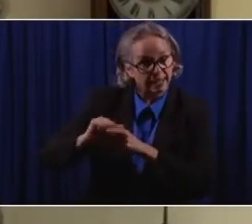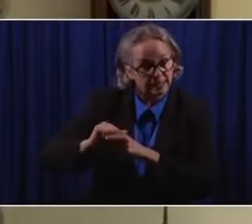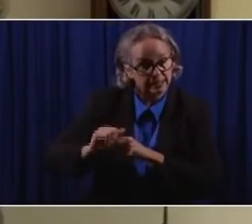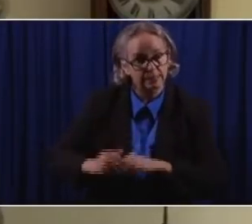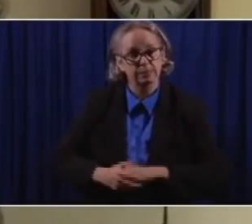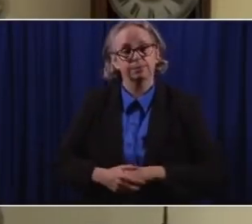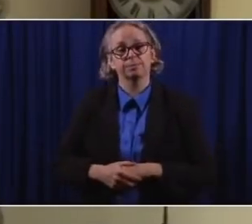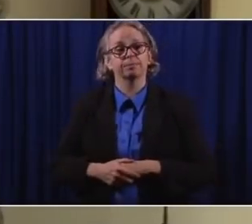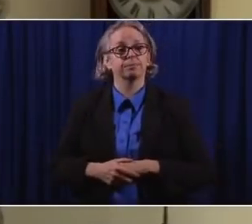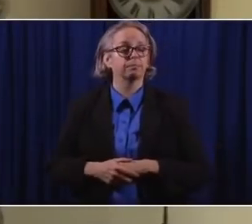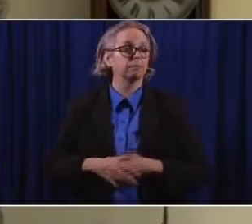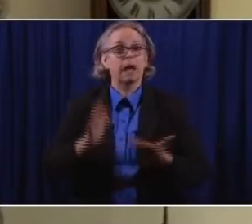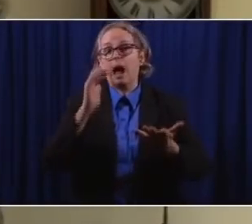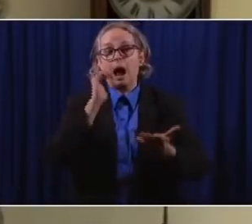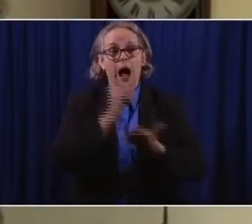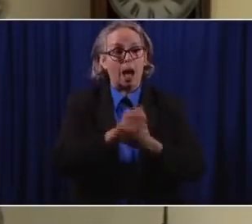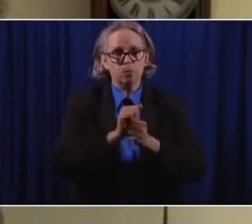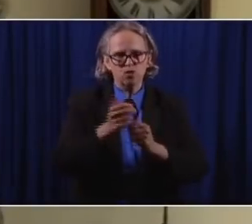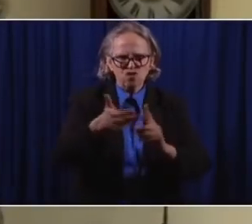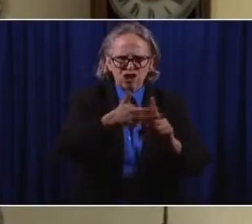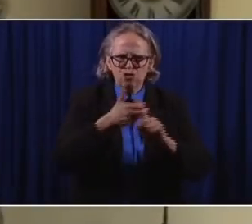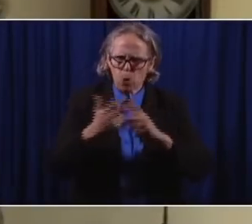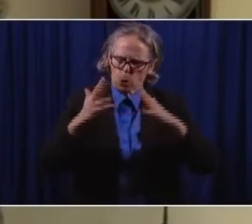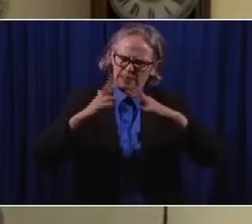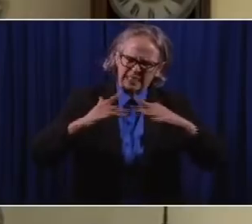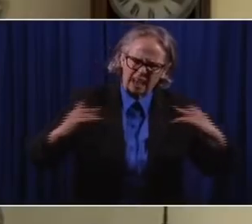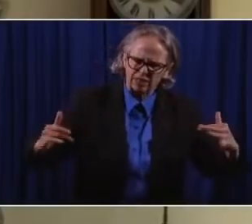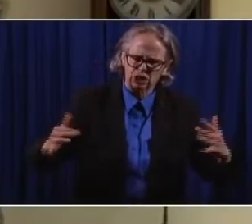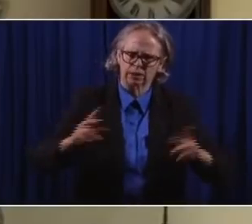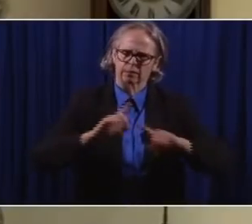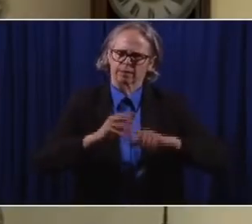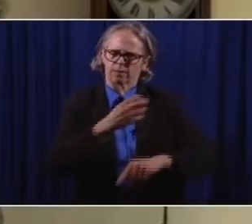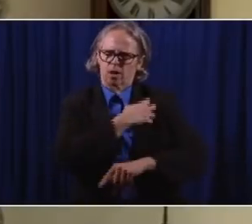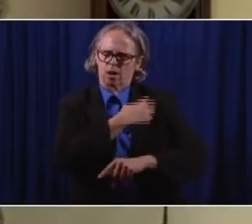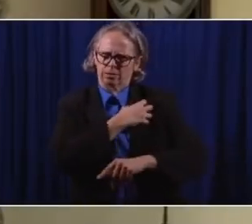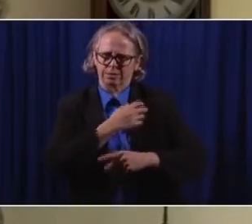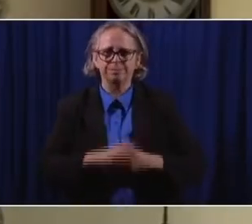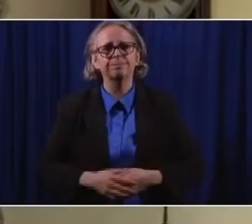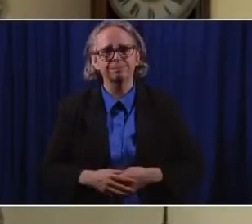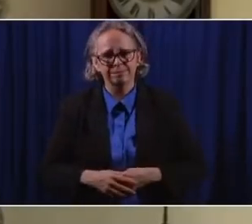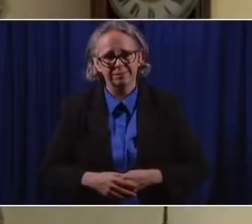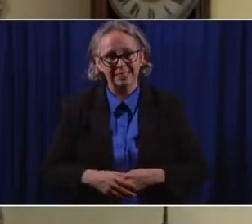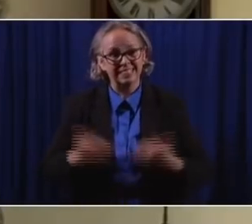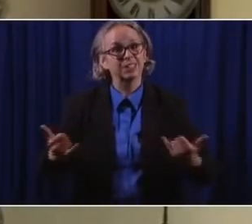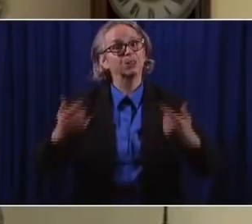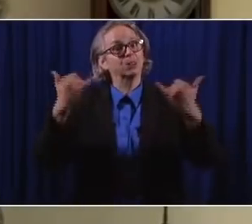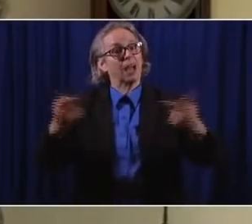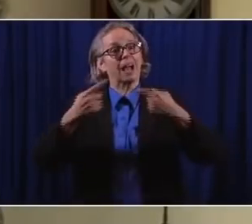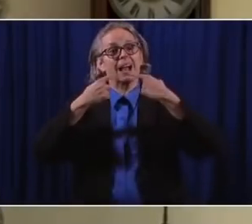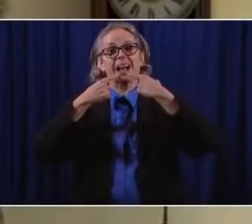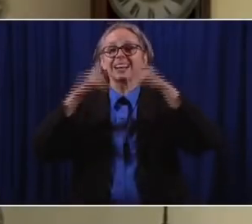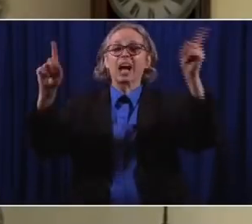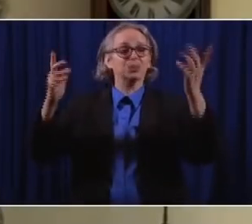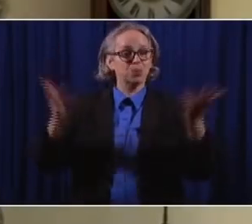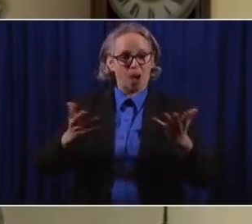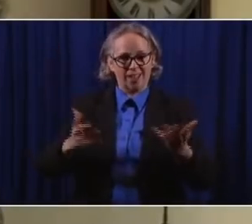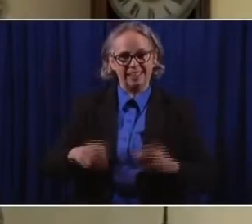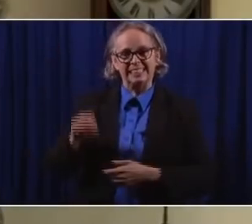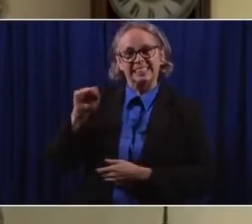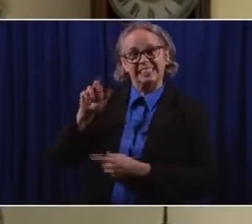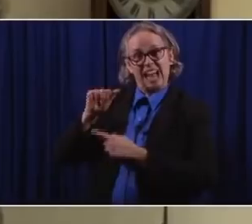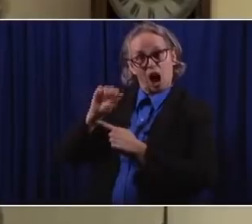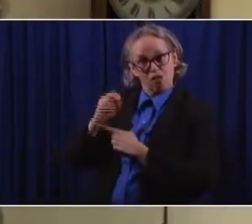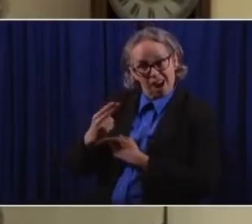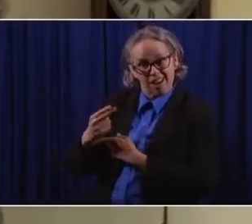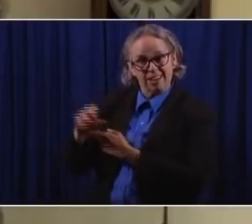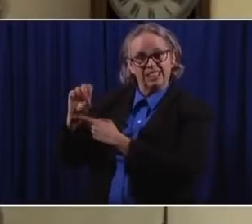recruitment. So I'm happy to announce today that Sarah Shendy has come on board with us to serve